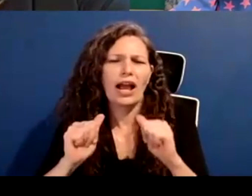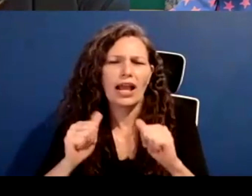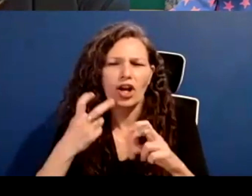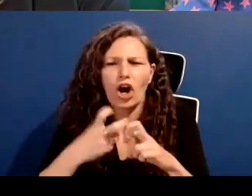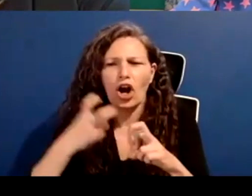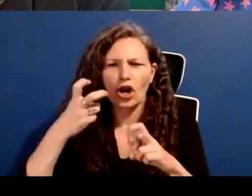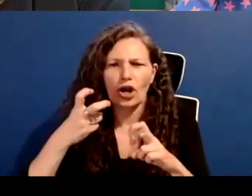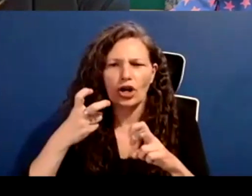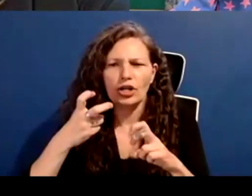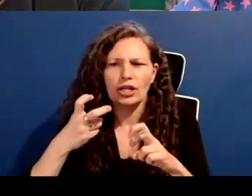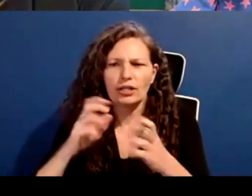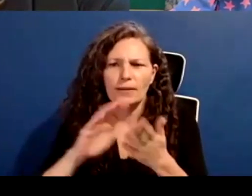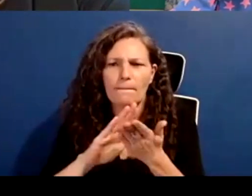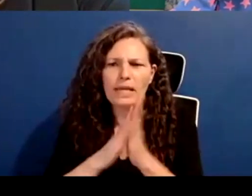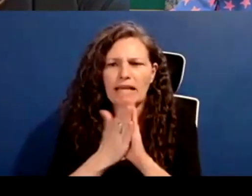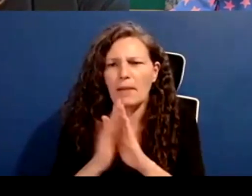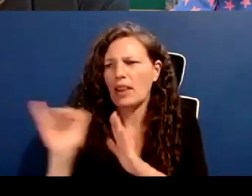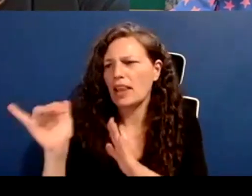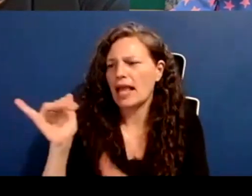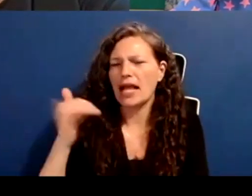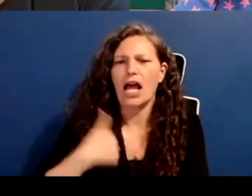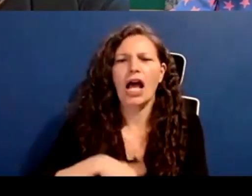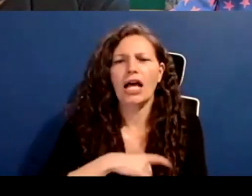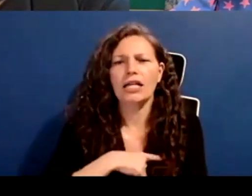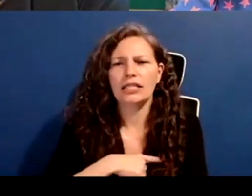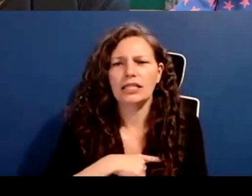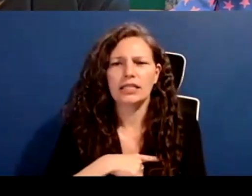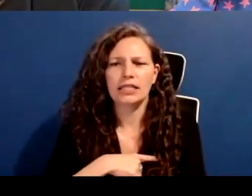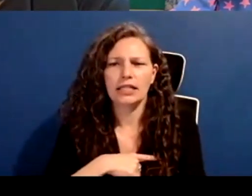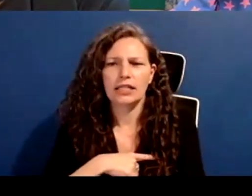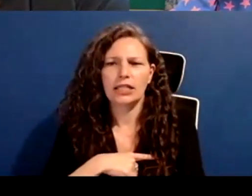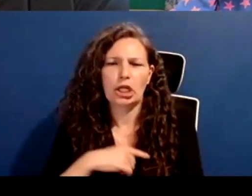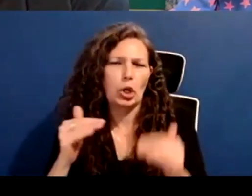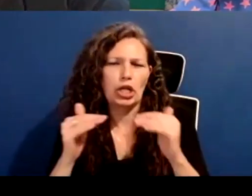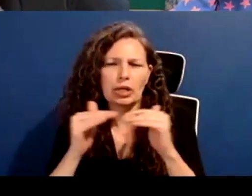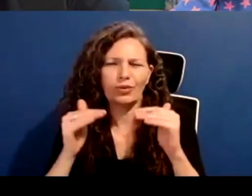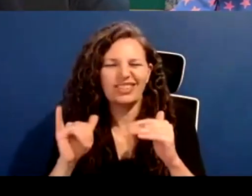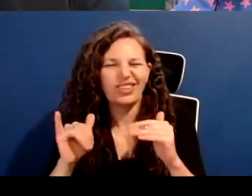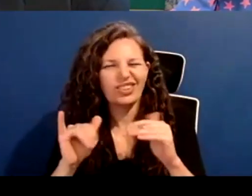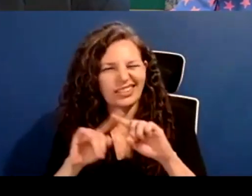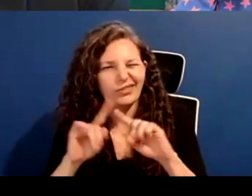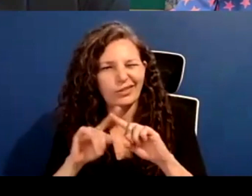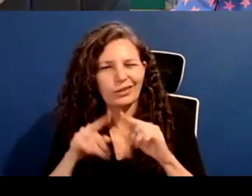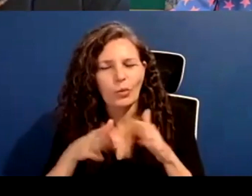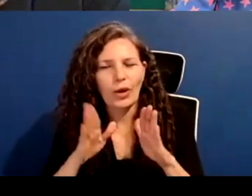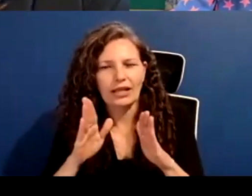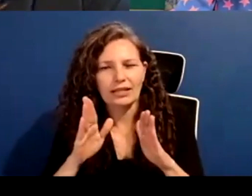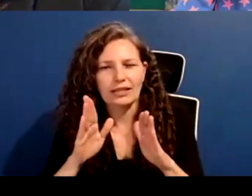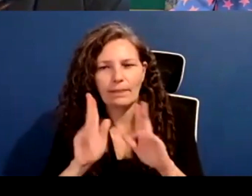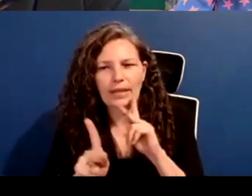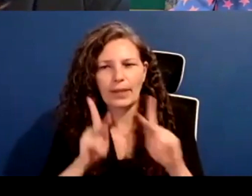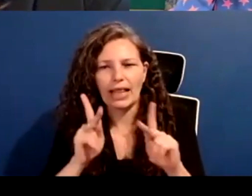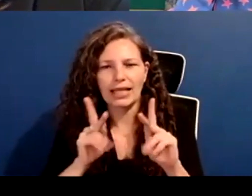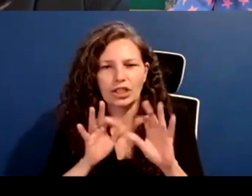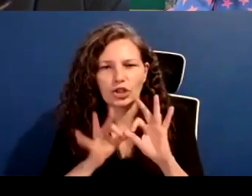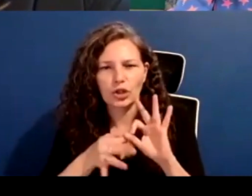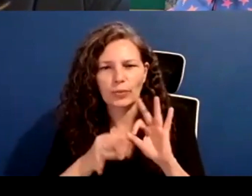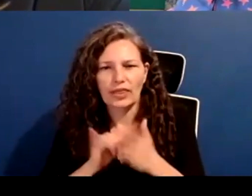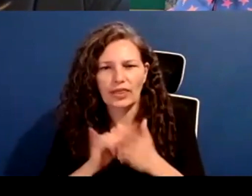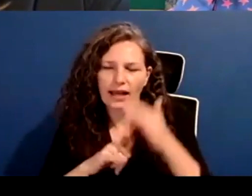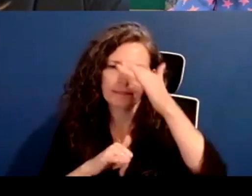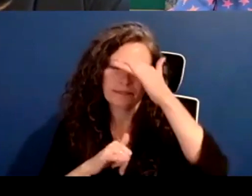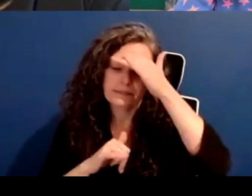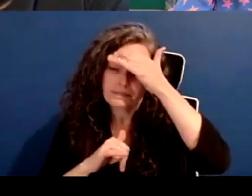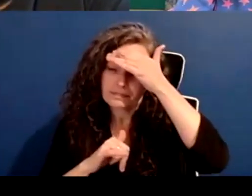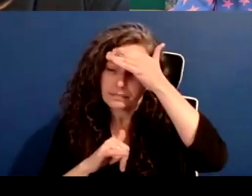find a way to make your way into the pool. There's a lot of ways that how that's interpreted. And the reason I bring that up again is